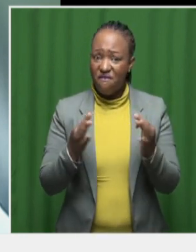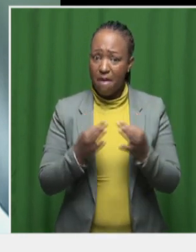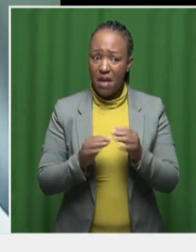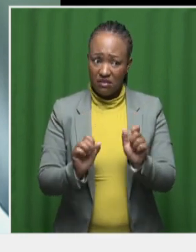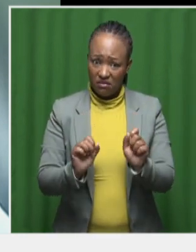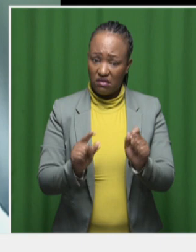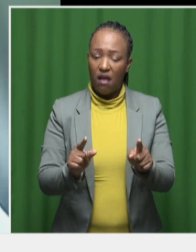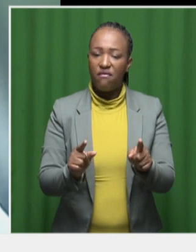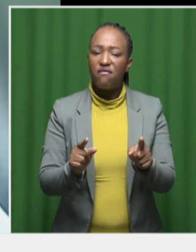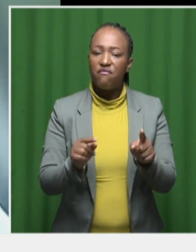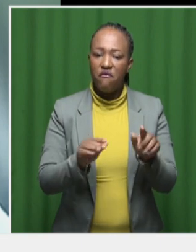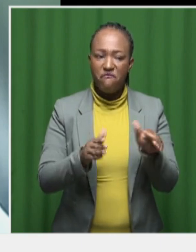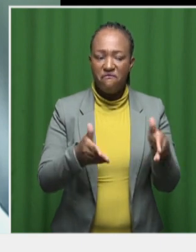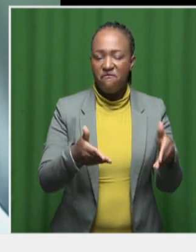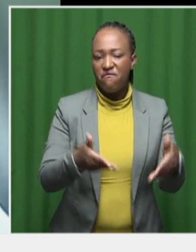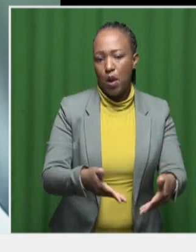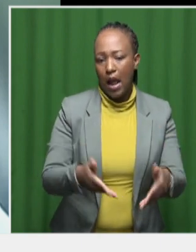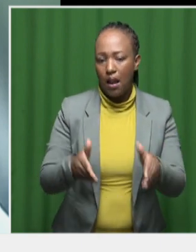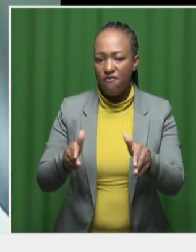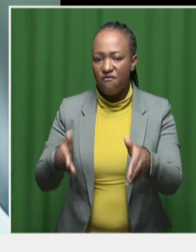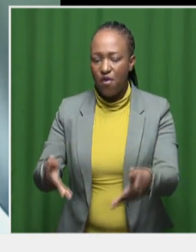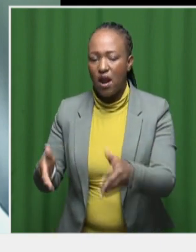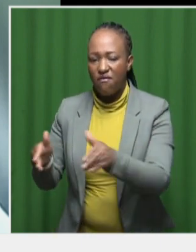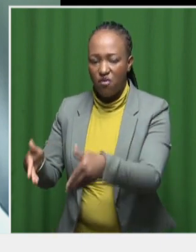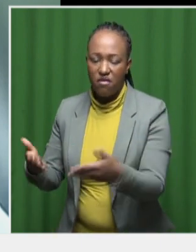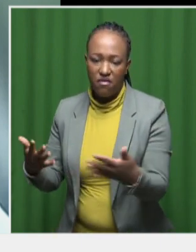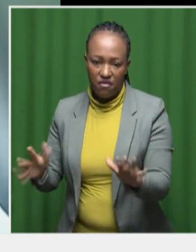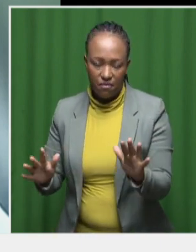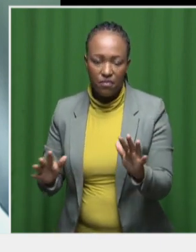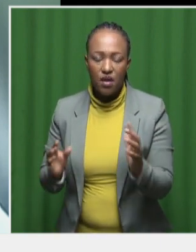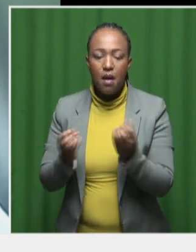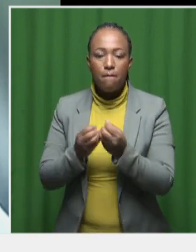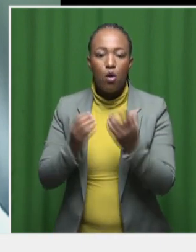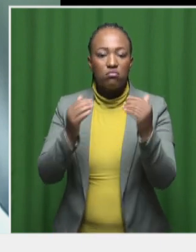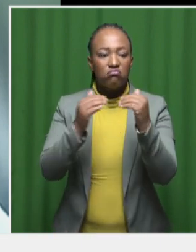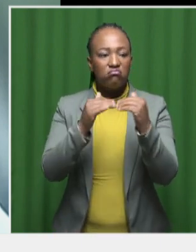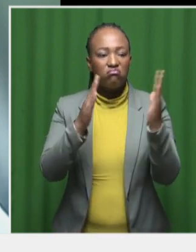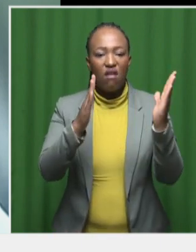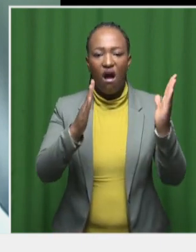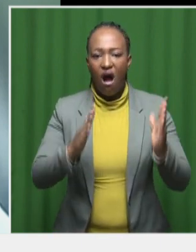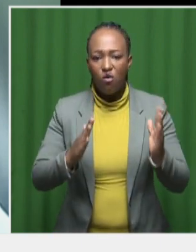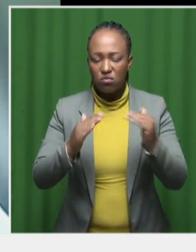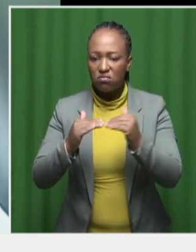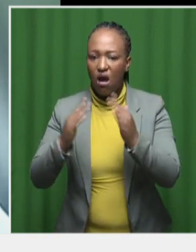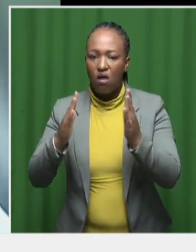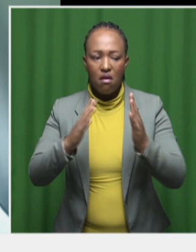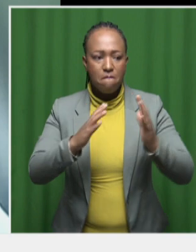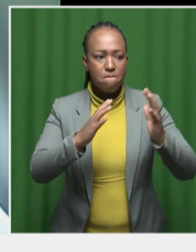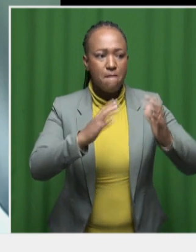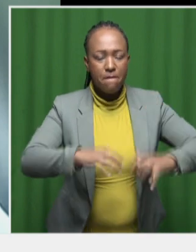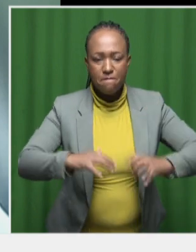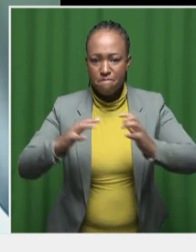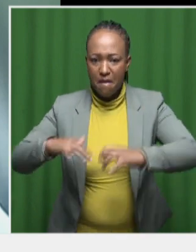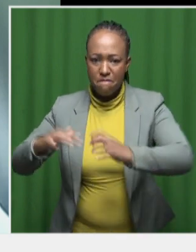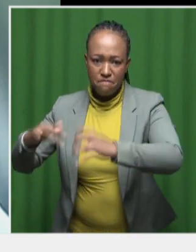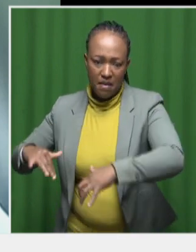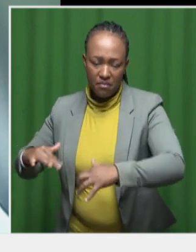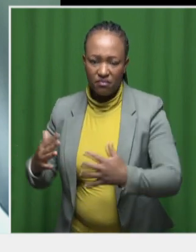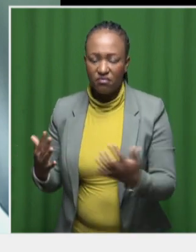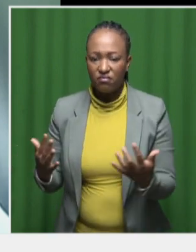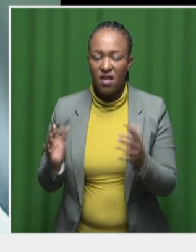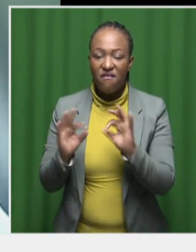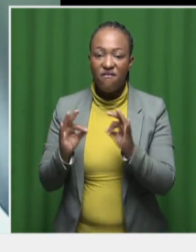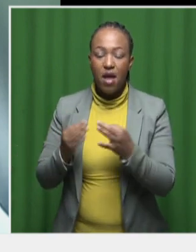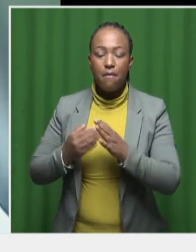themselves. Those that lost houses are living with family members. I am renting, so I